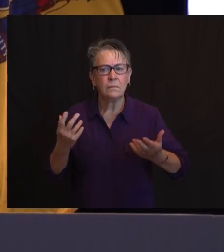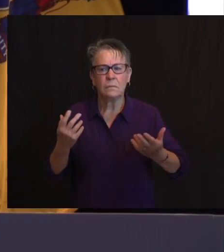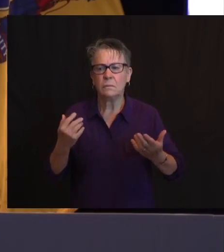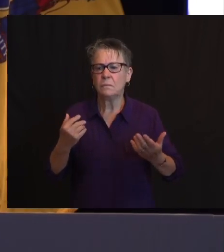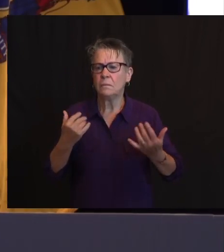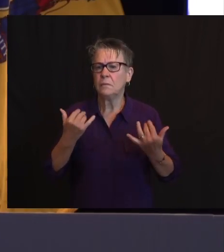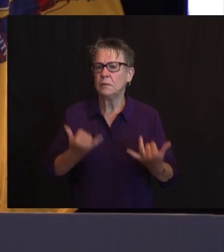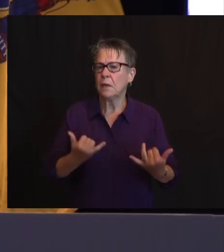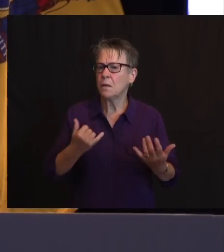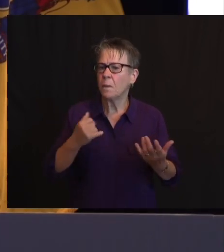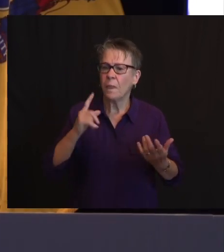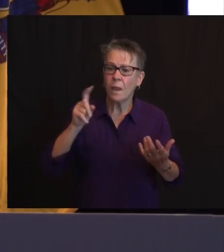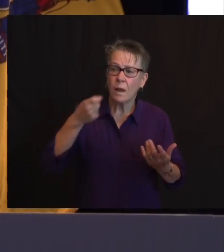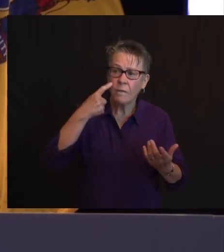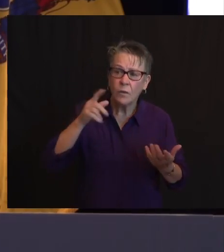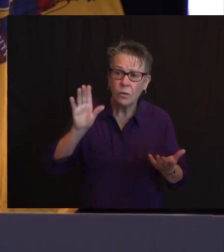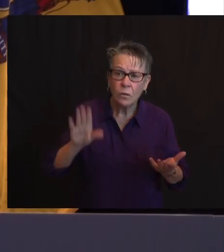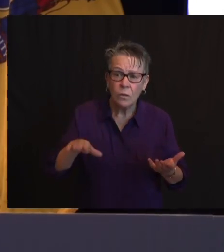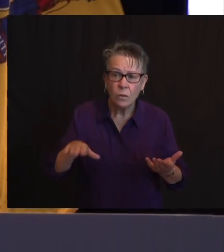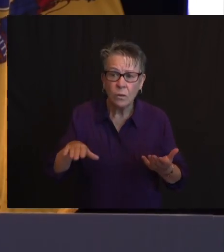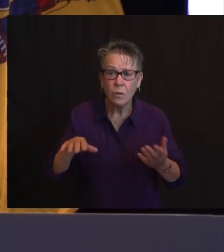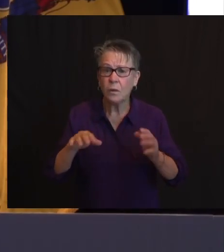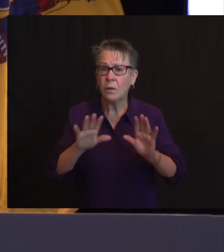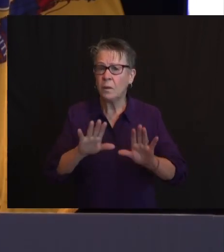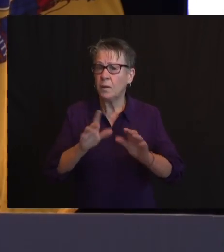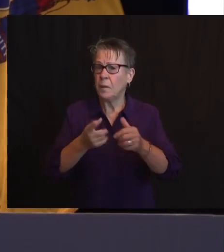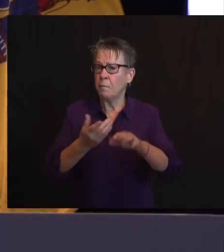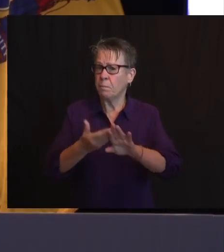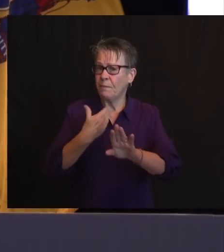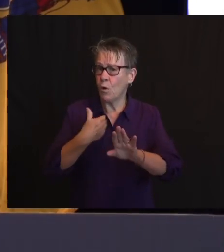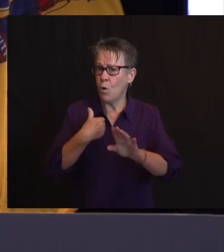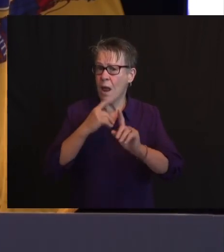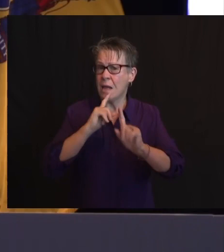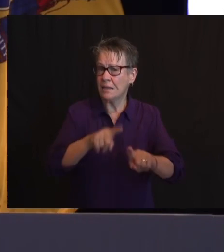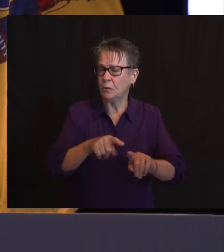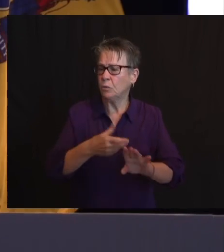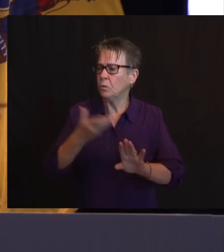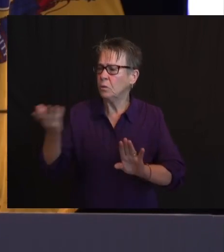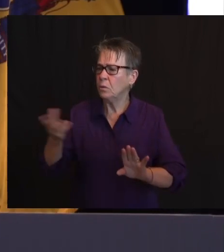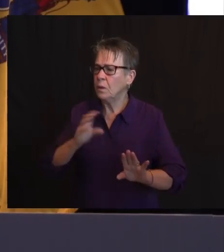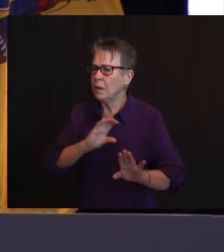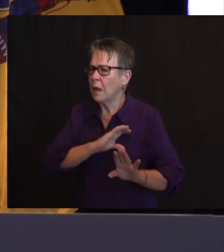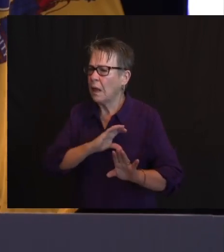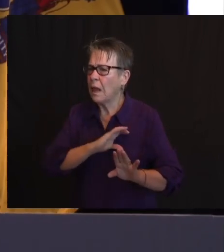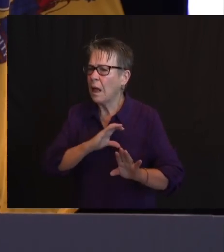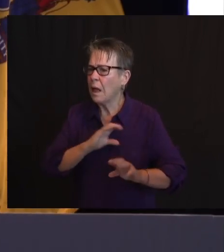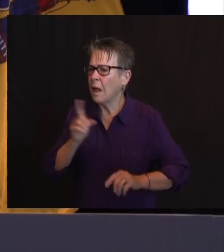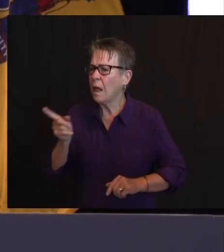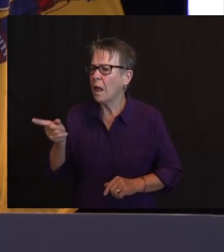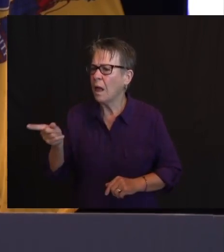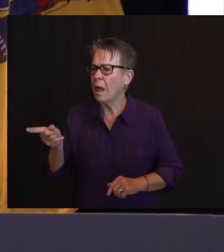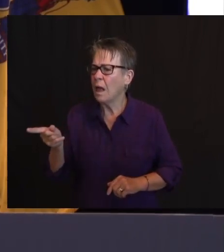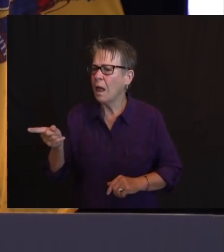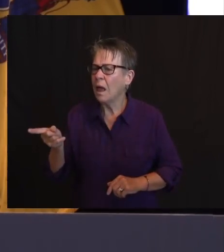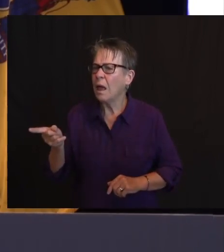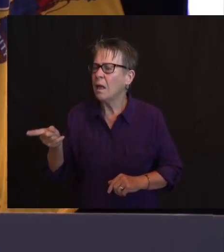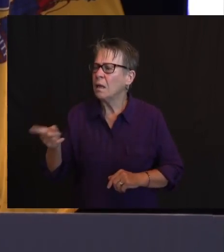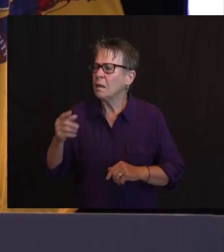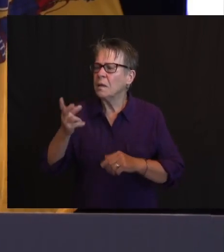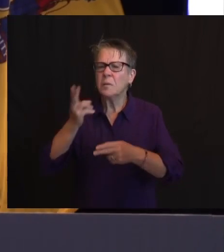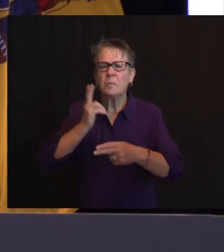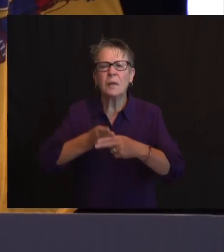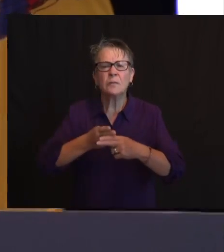of color. This gets to the pandemic fatigue, opioid challenges. Pat just came up with a fascinating